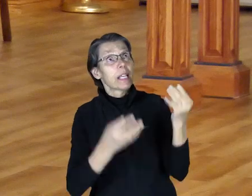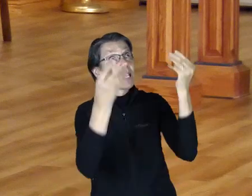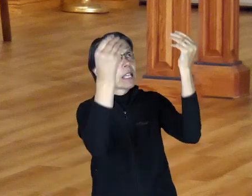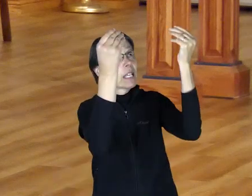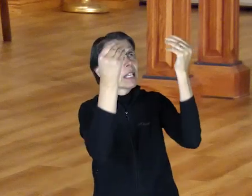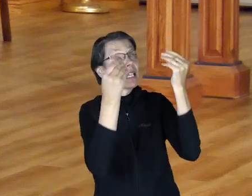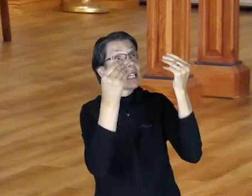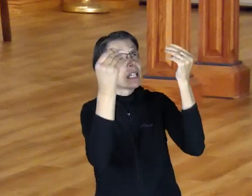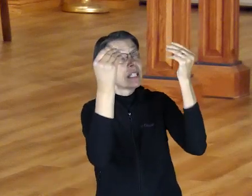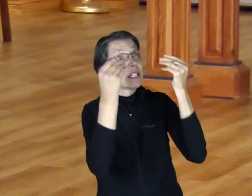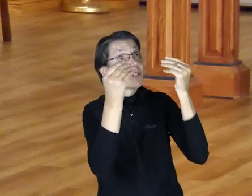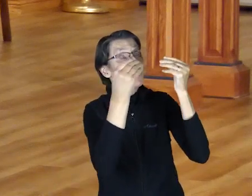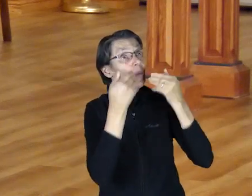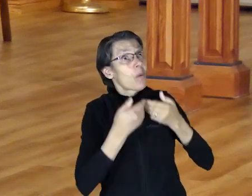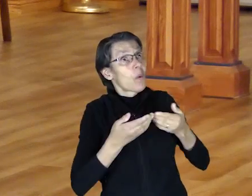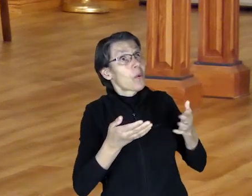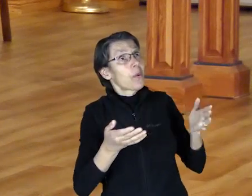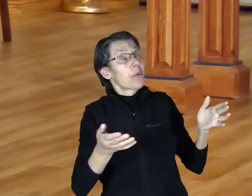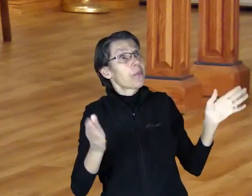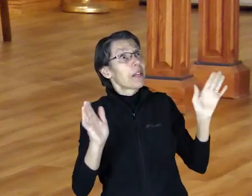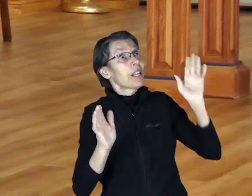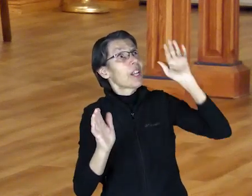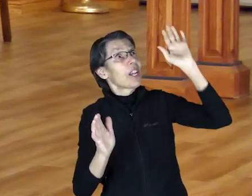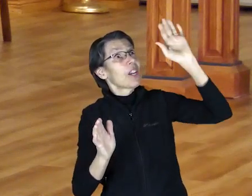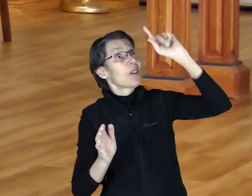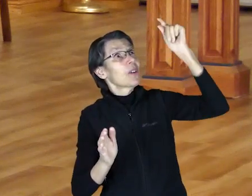And teach us how to receive your gentle grace.